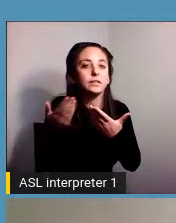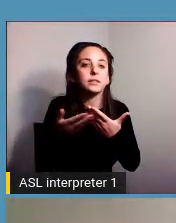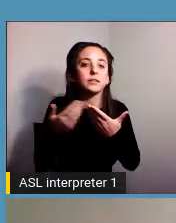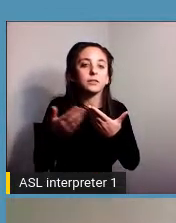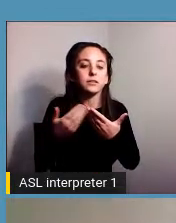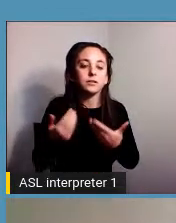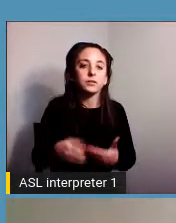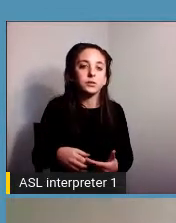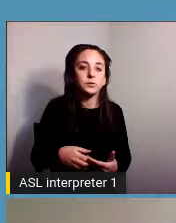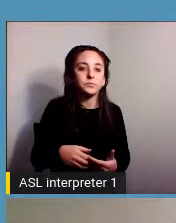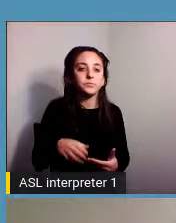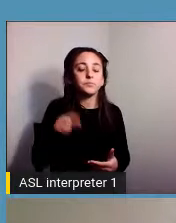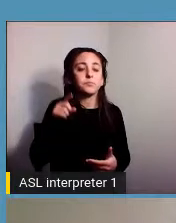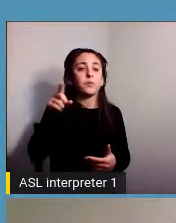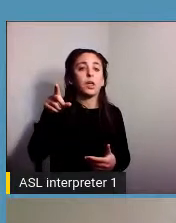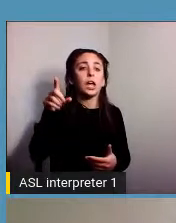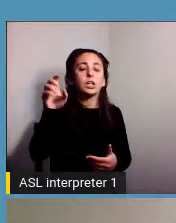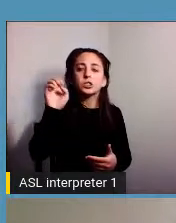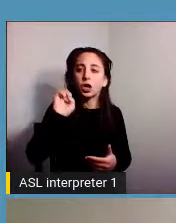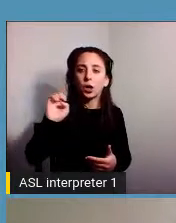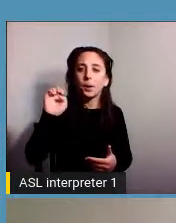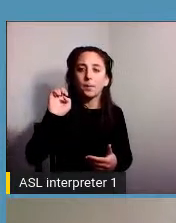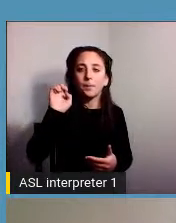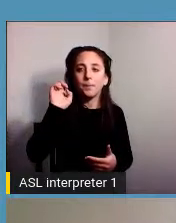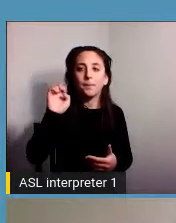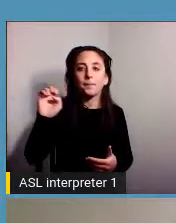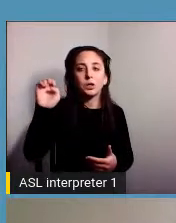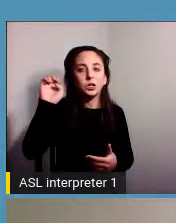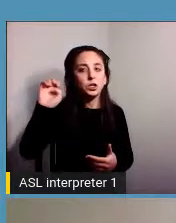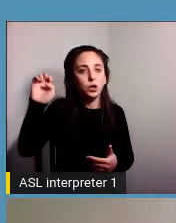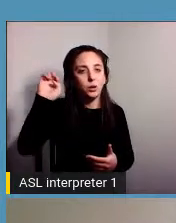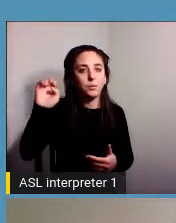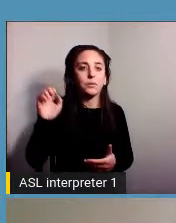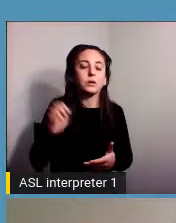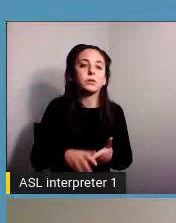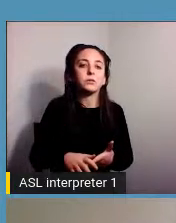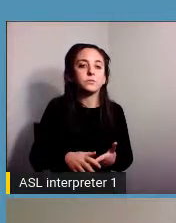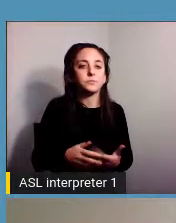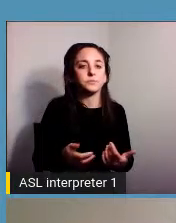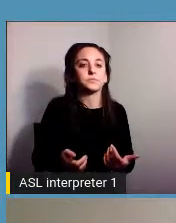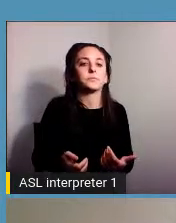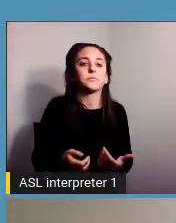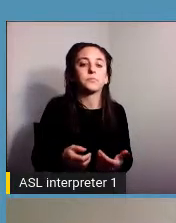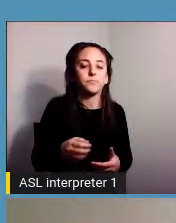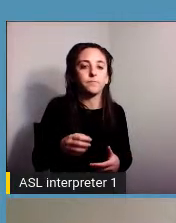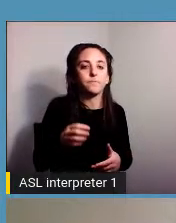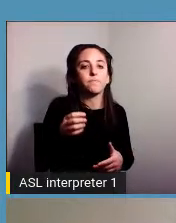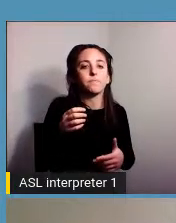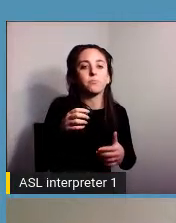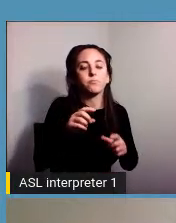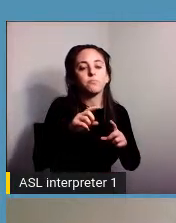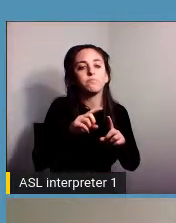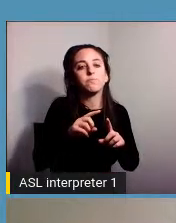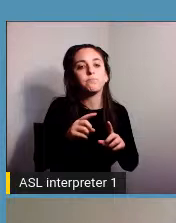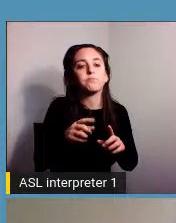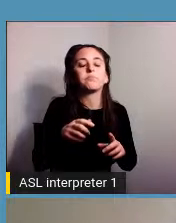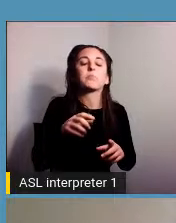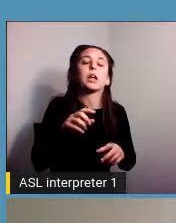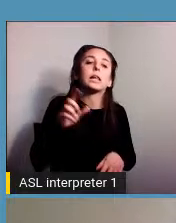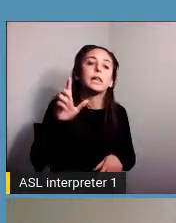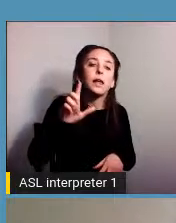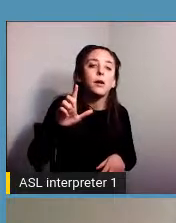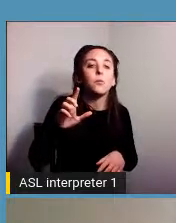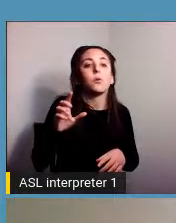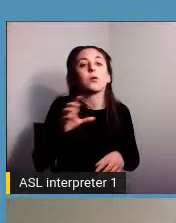particularly in Europe. The Getty has projects in this area. Mellon has been funding projects in this area. Library of Congress is starting to look